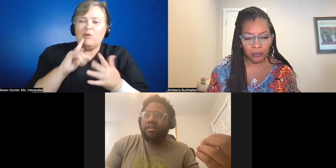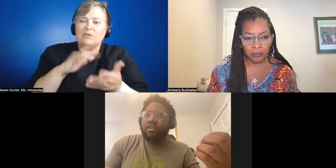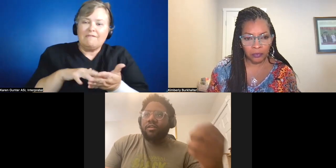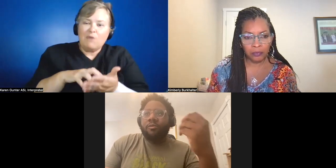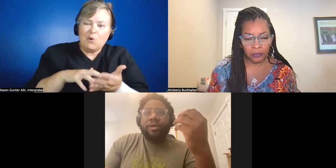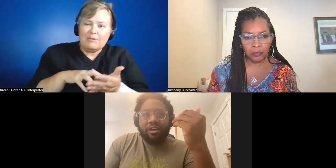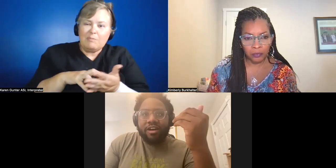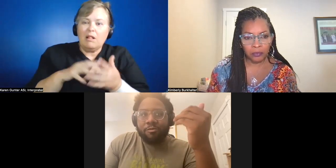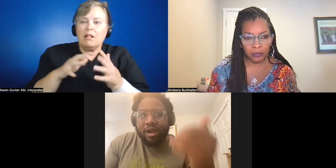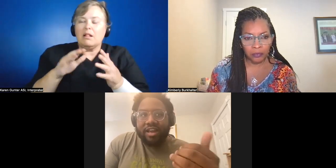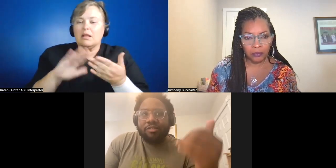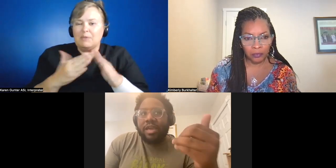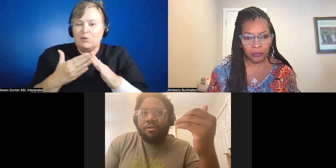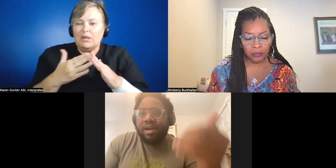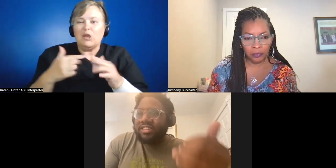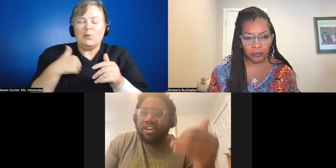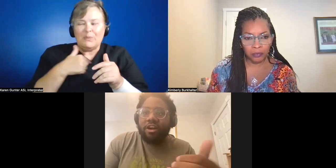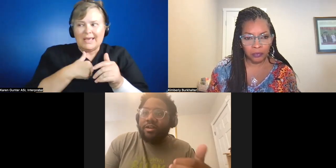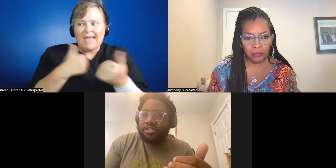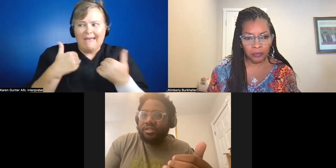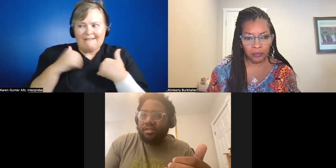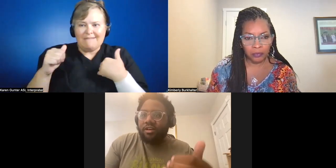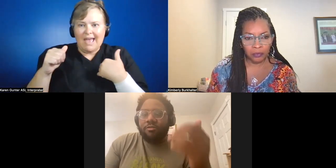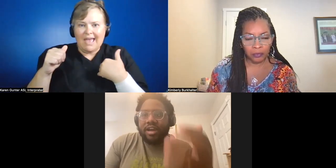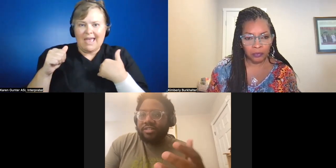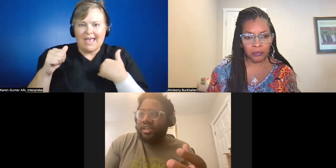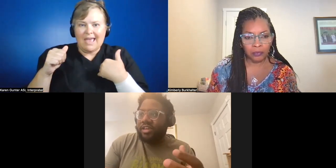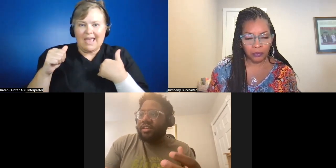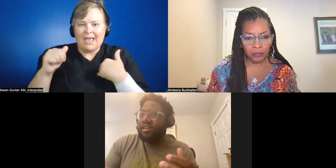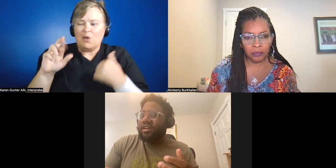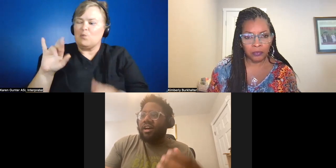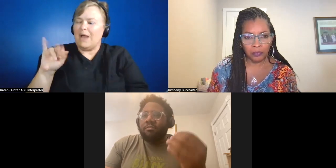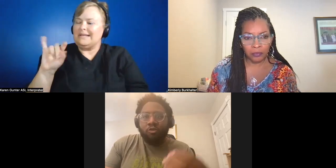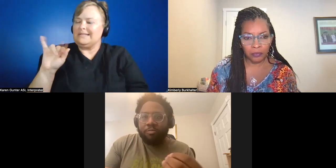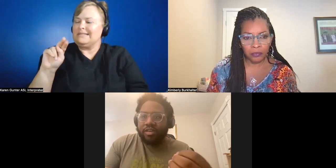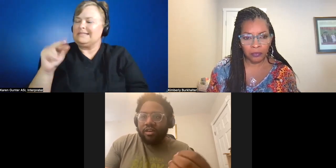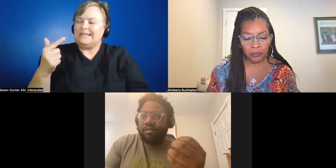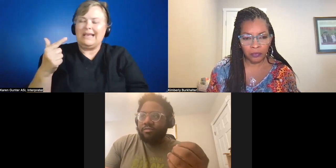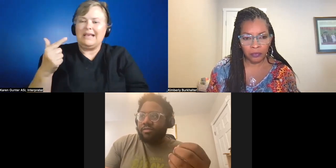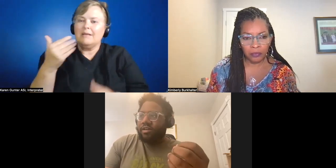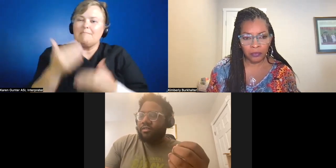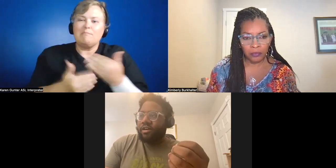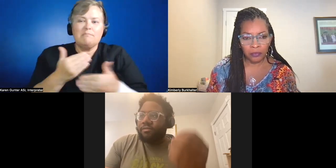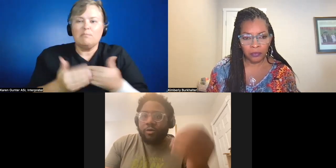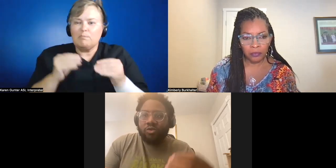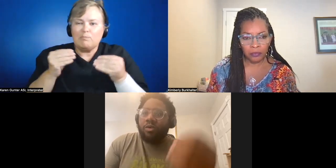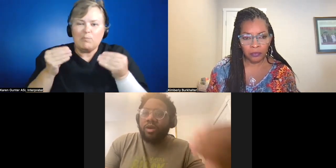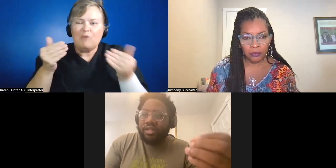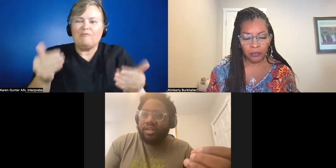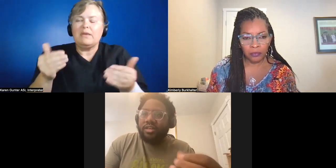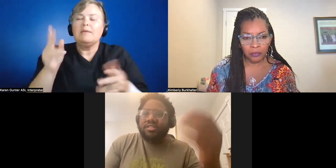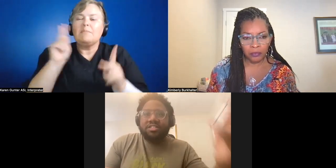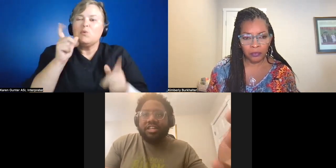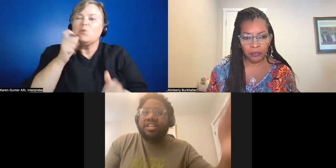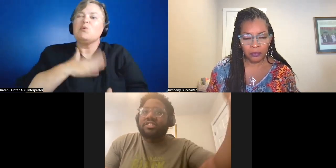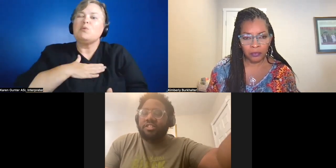precarious. We have a rising courage, a rising movement of folks who are